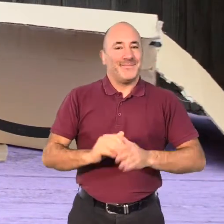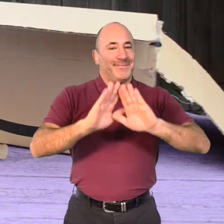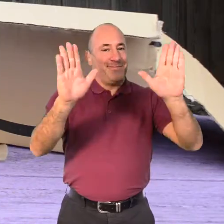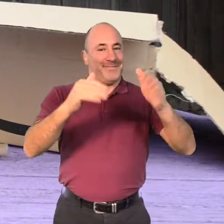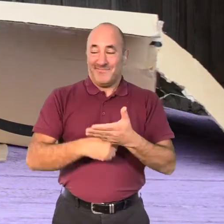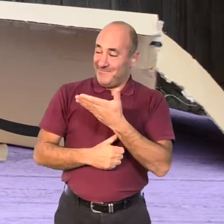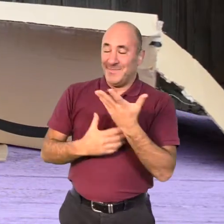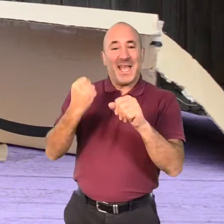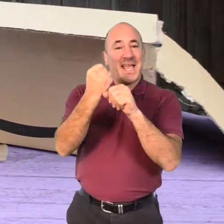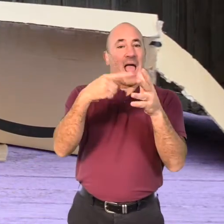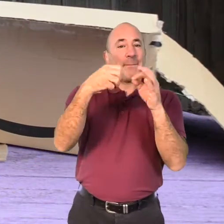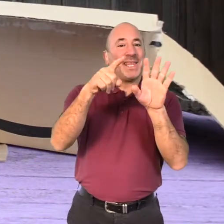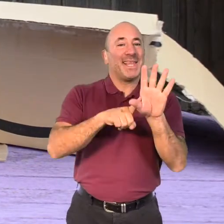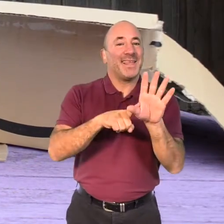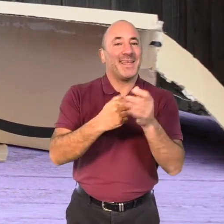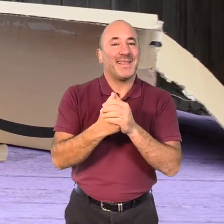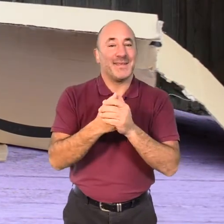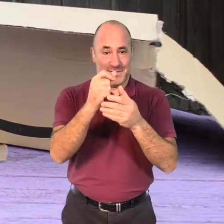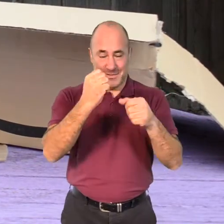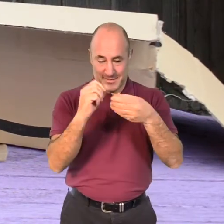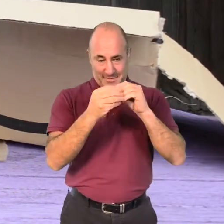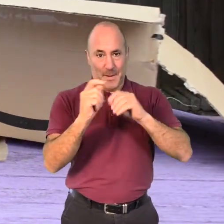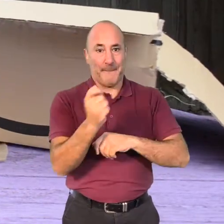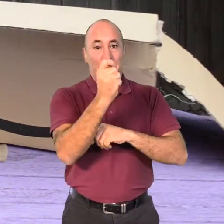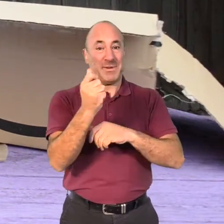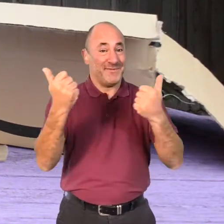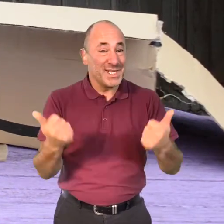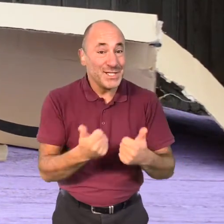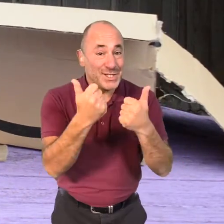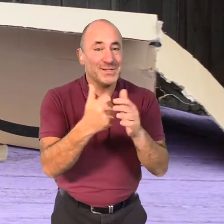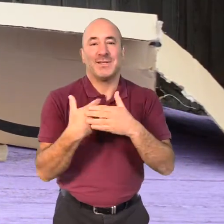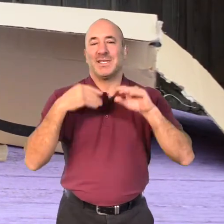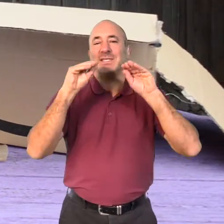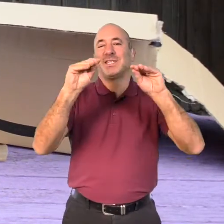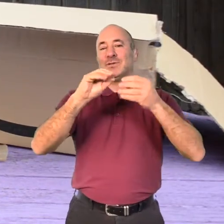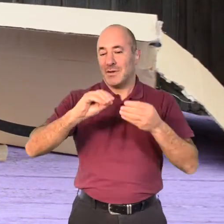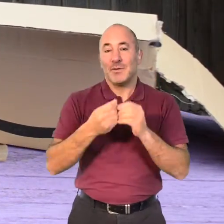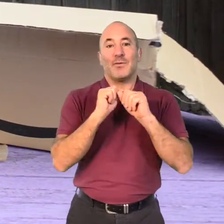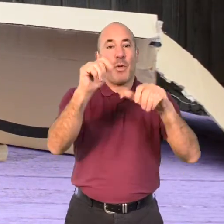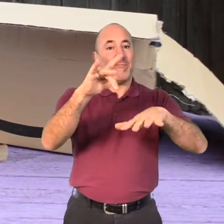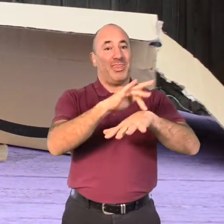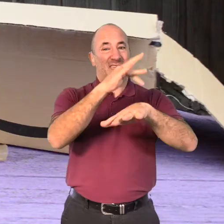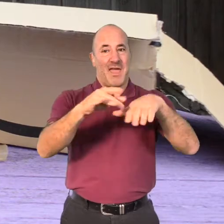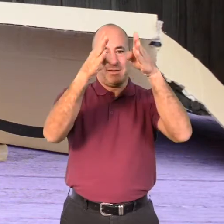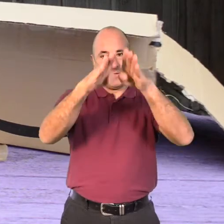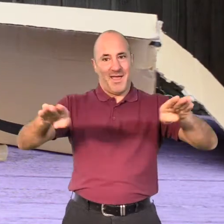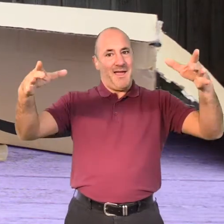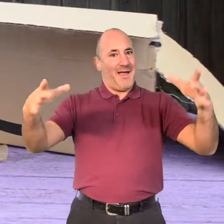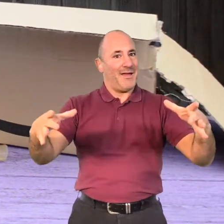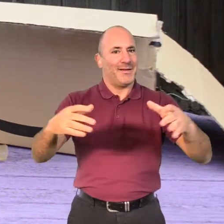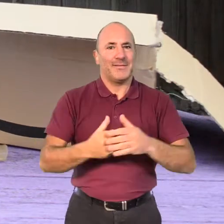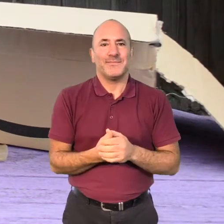Heya, it's Gaby again. Now that you've made your shadow puppet, I'm going to teach you how to make your shadow puppet